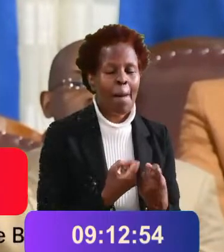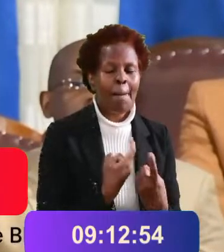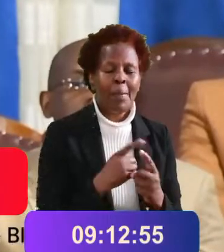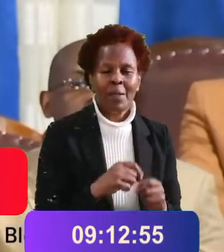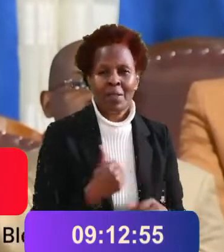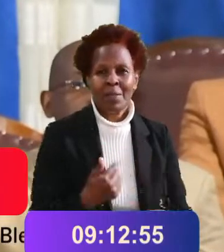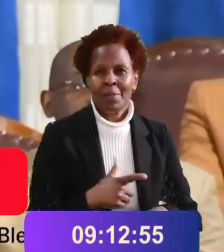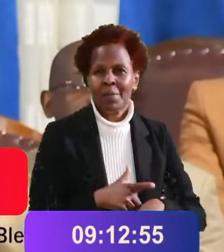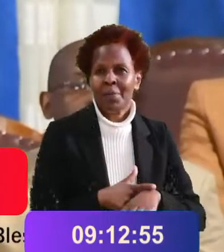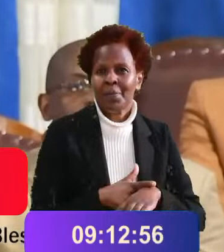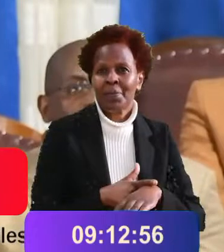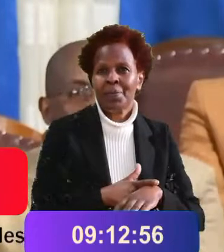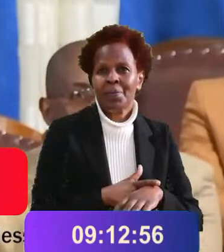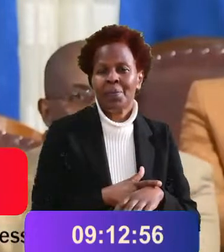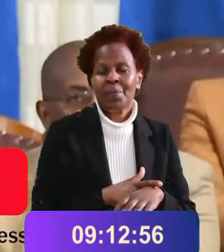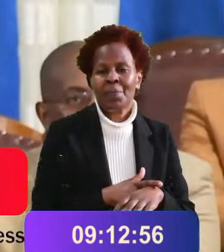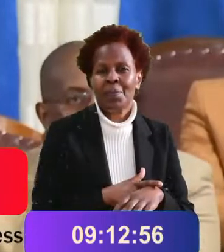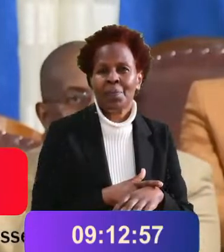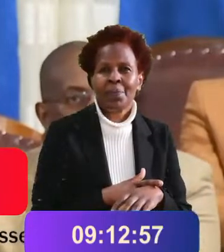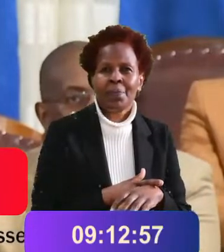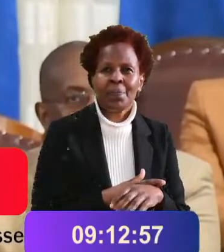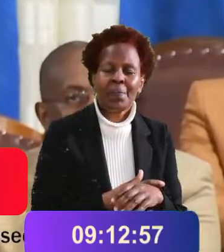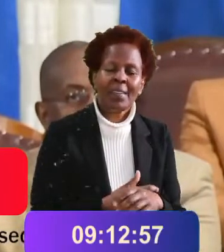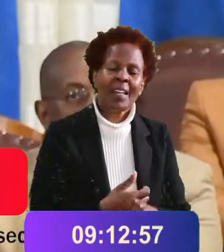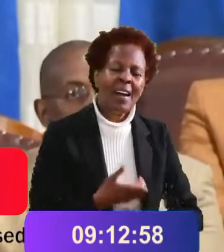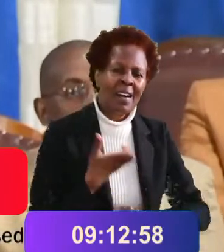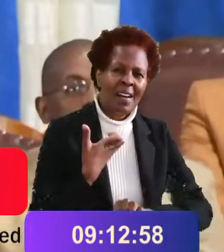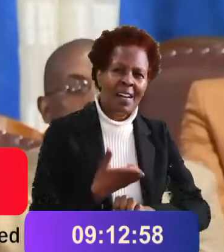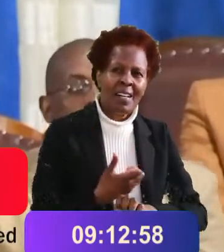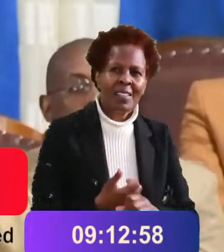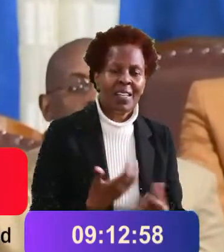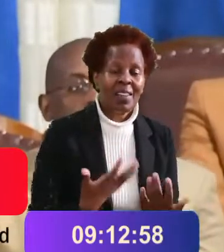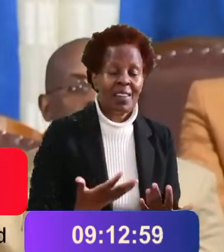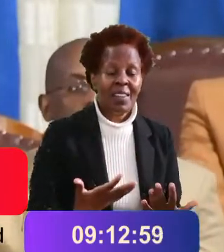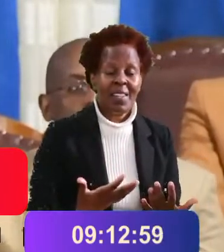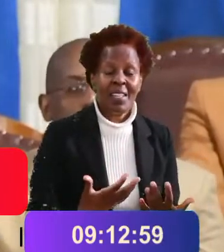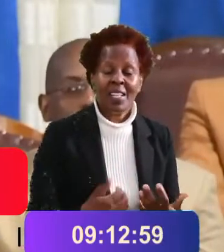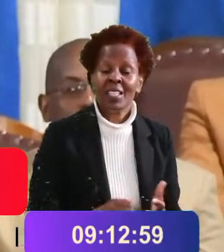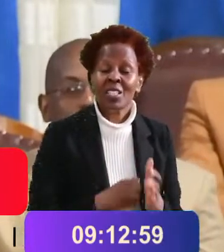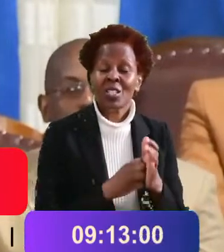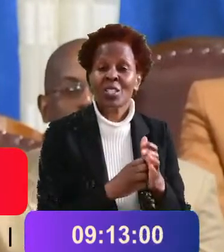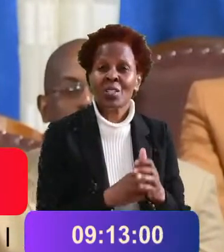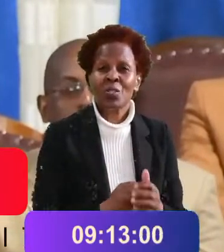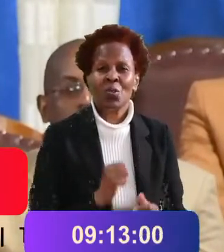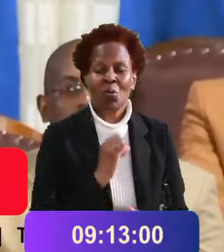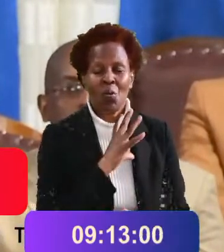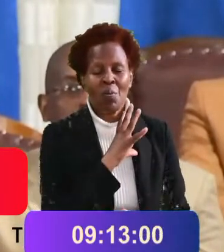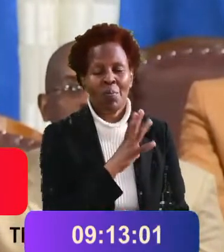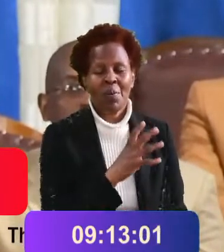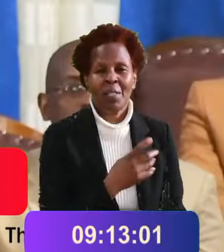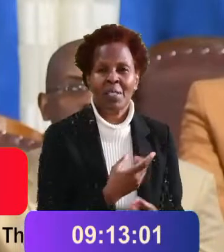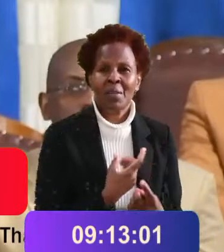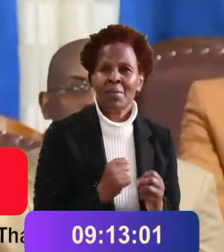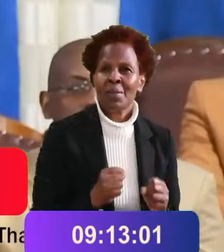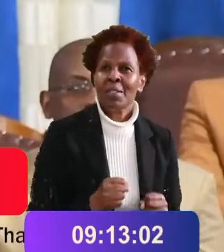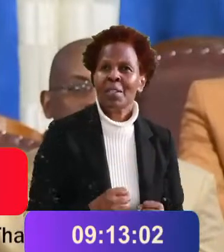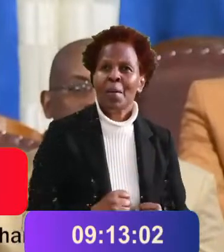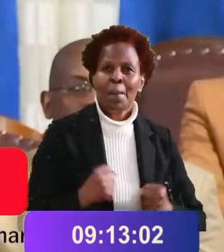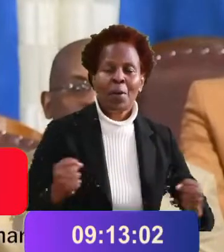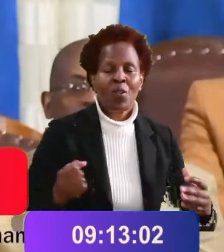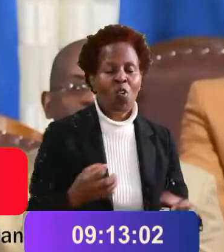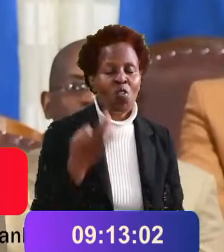day, hard experiences provoke complaining. Now, even giants of